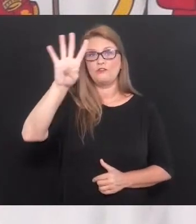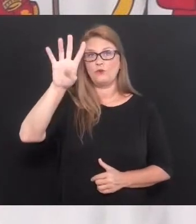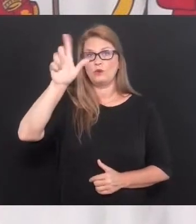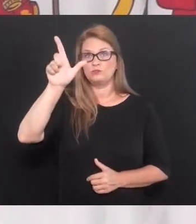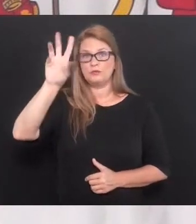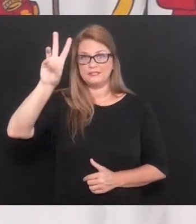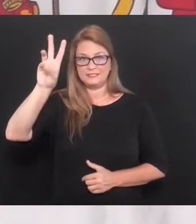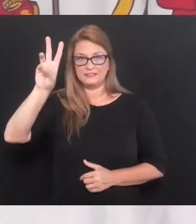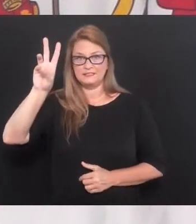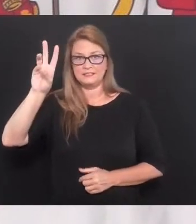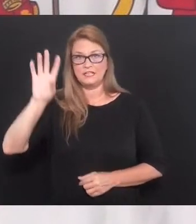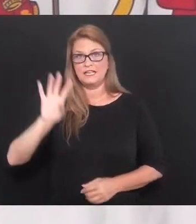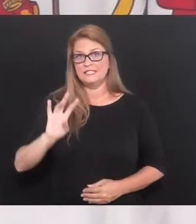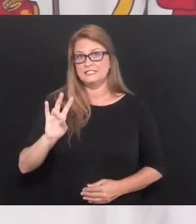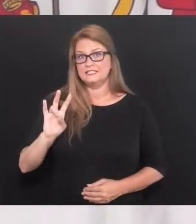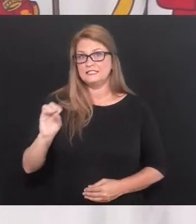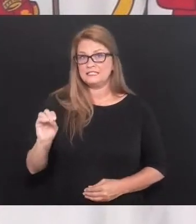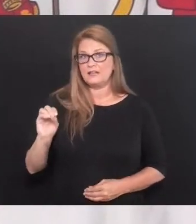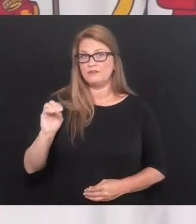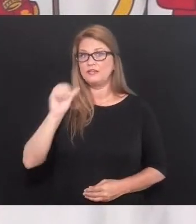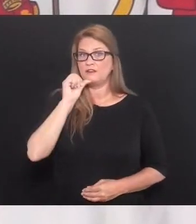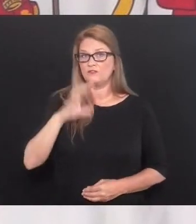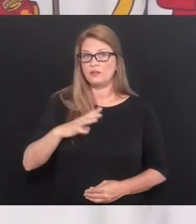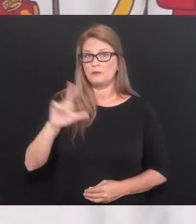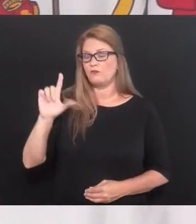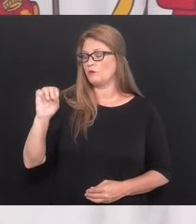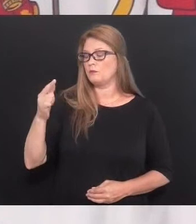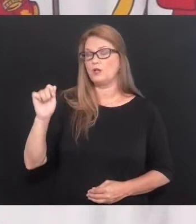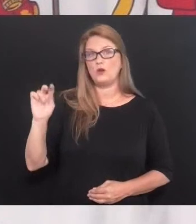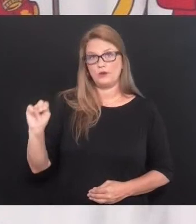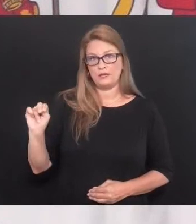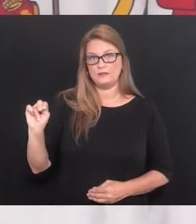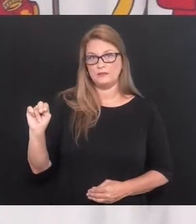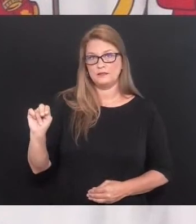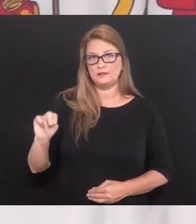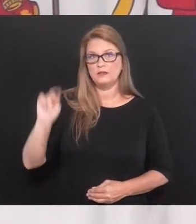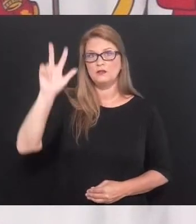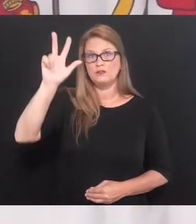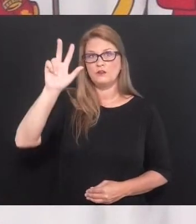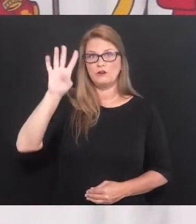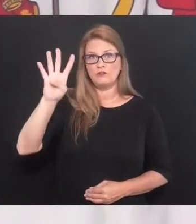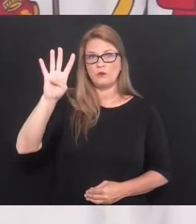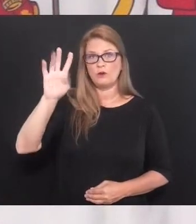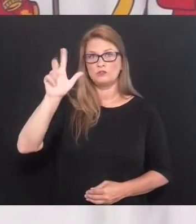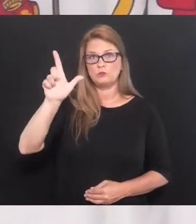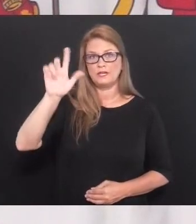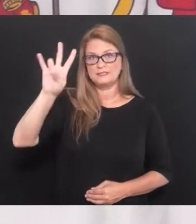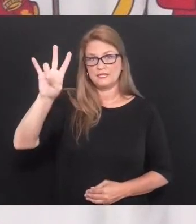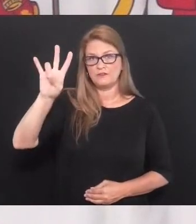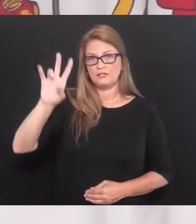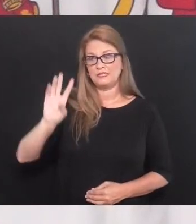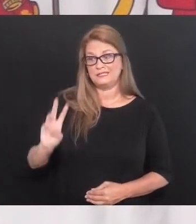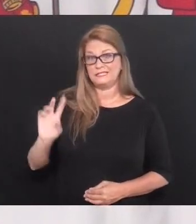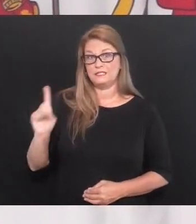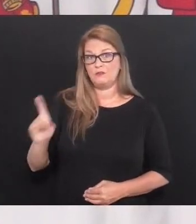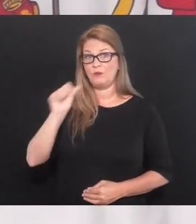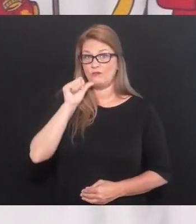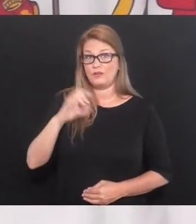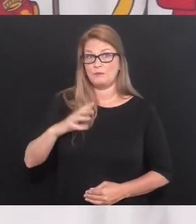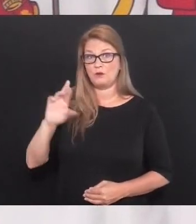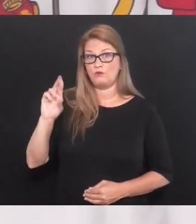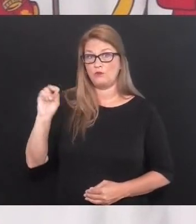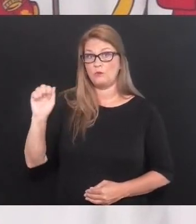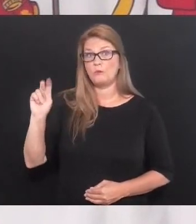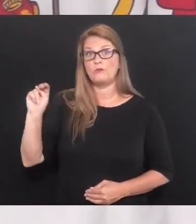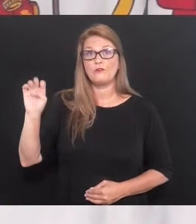3,426th death, a 70-year-old female from Logan County. The 3,427th death, a 61-year-old female from Roane